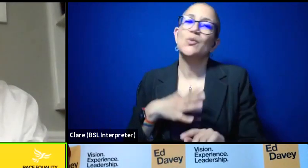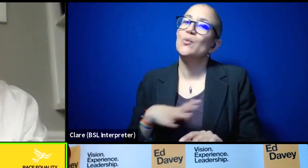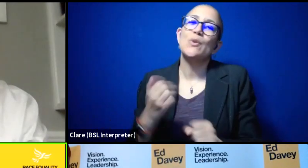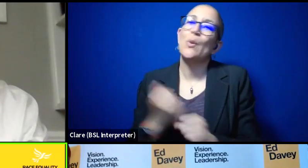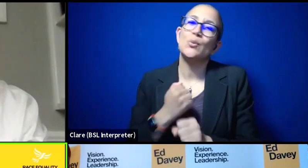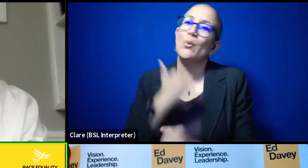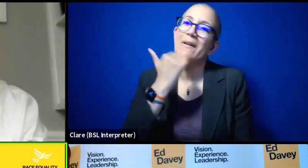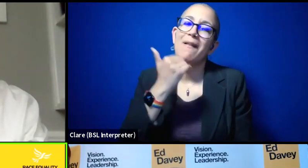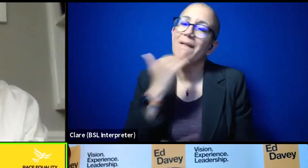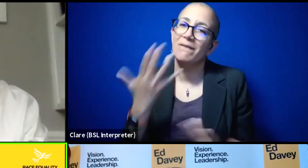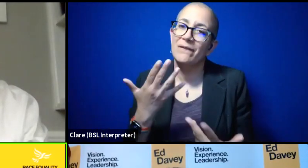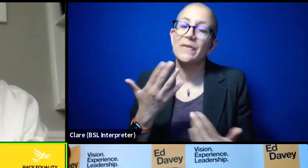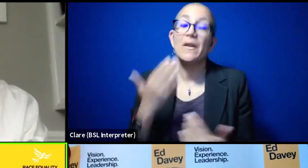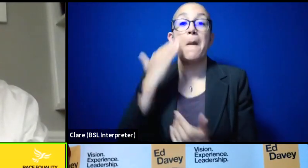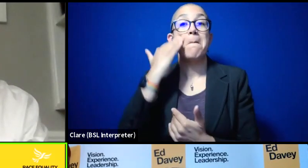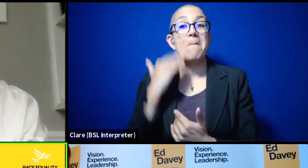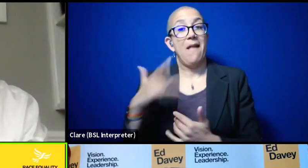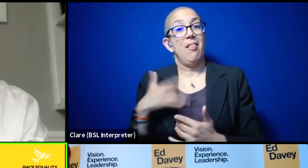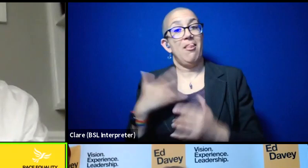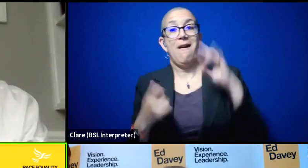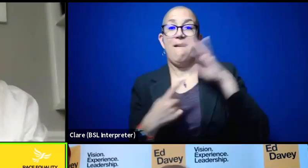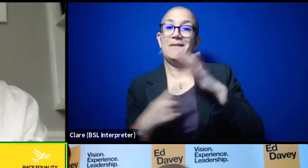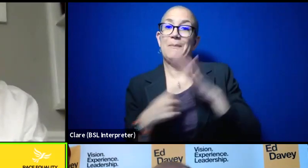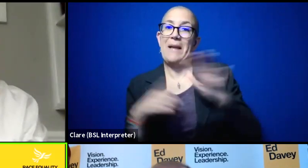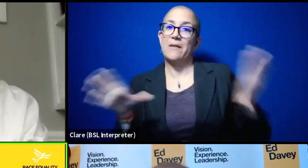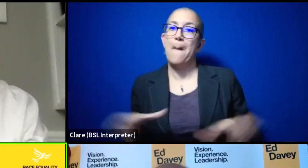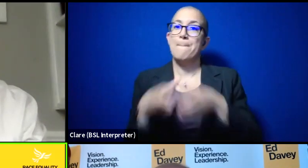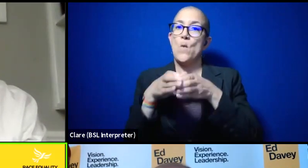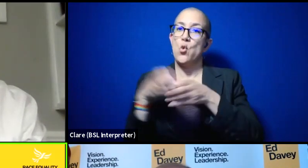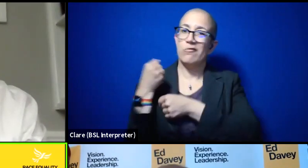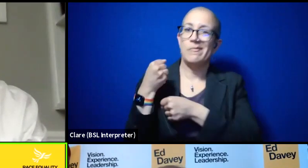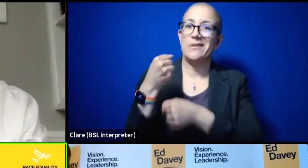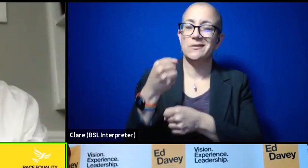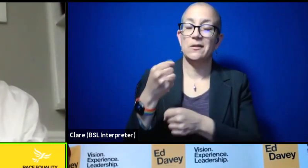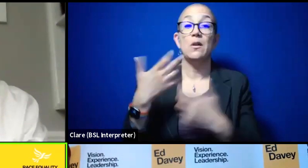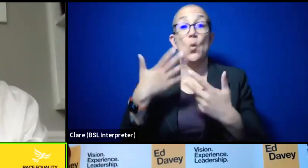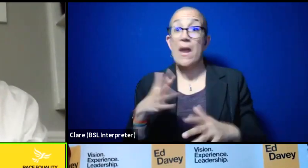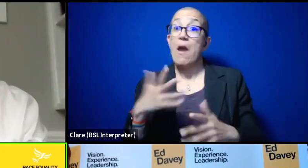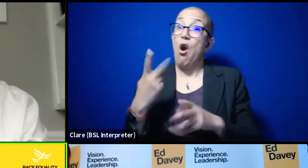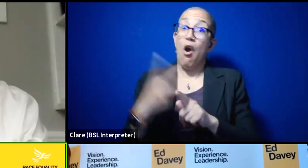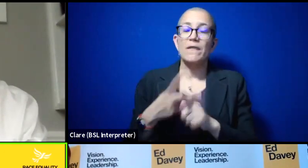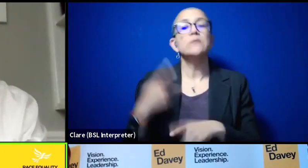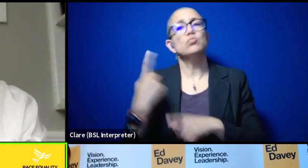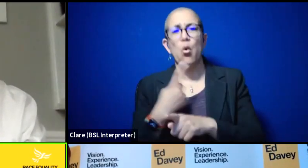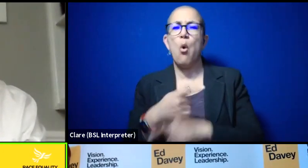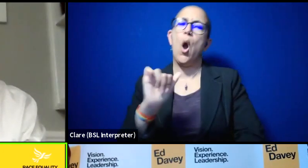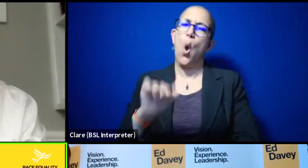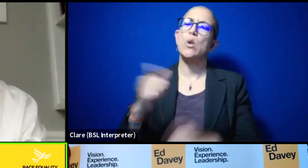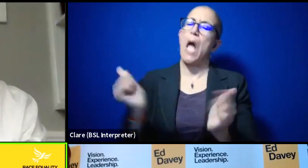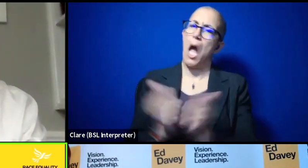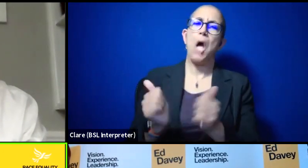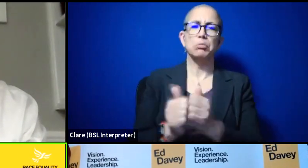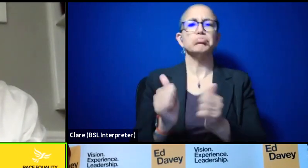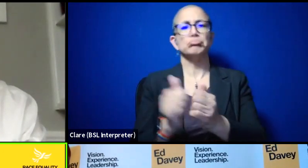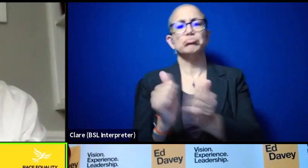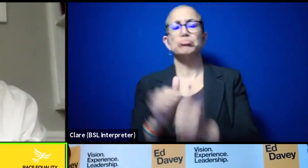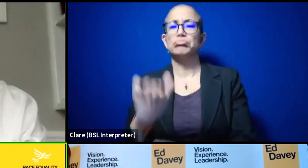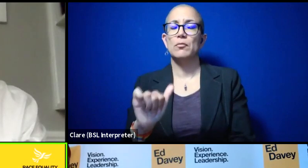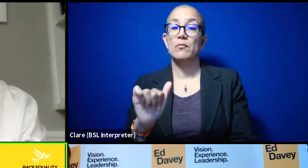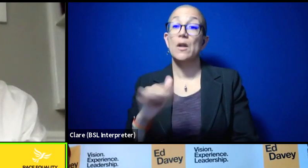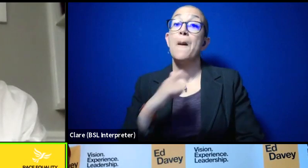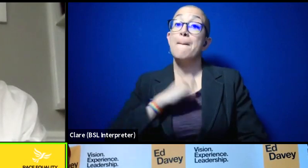movement has shown us is that whilst we often talk the talk on this, I personally felt a